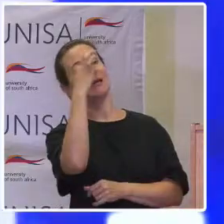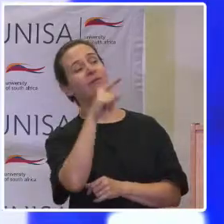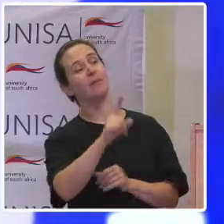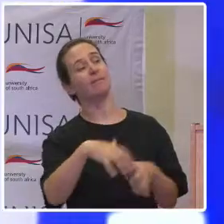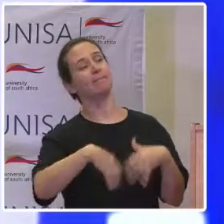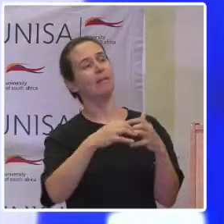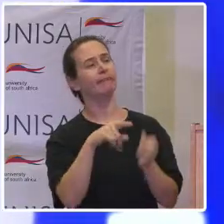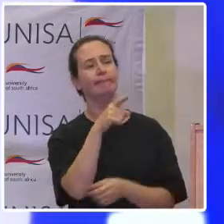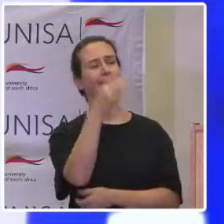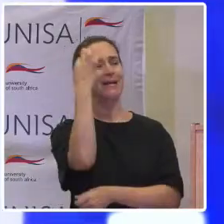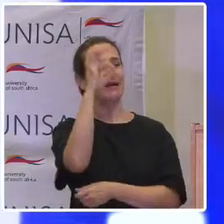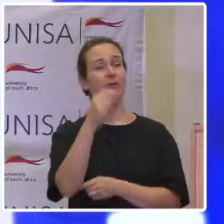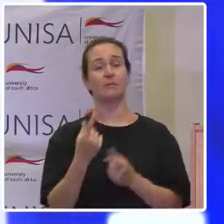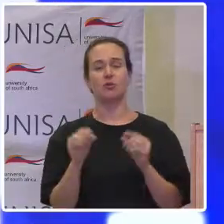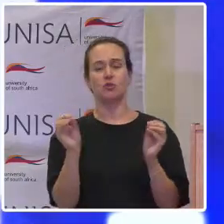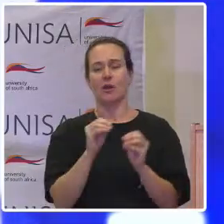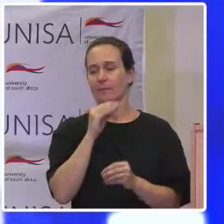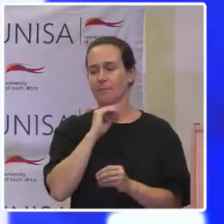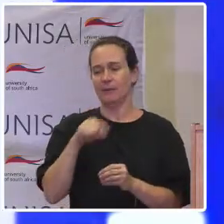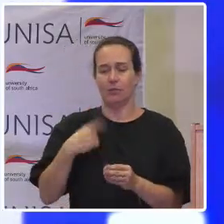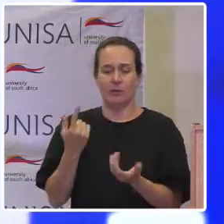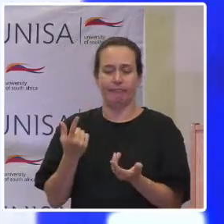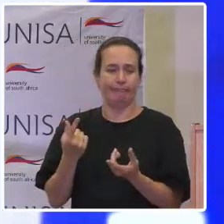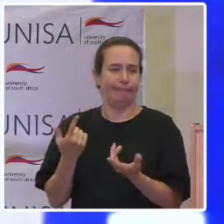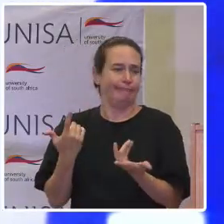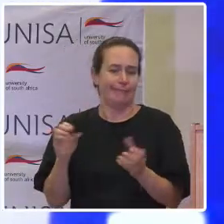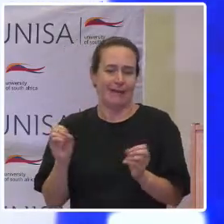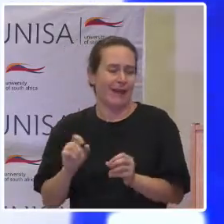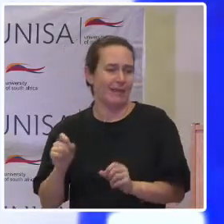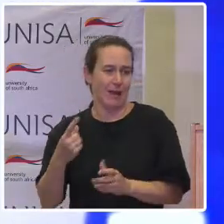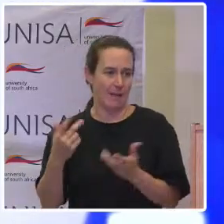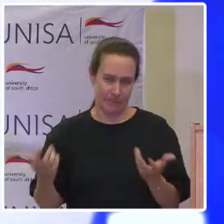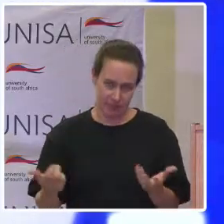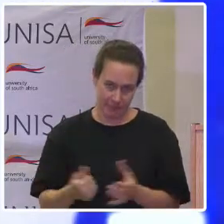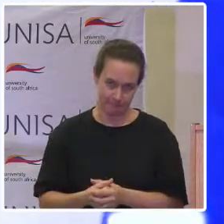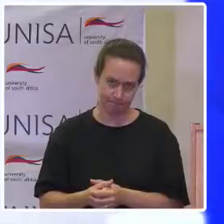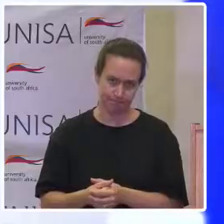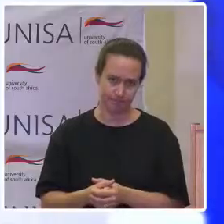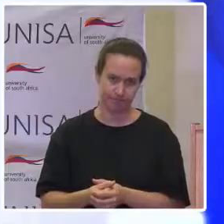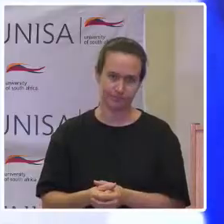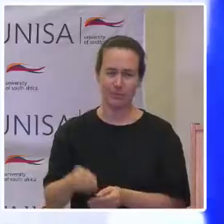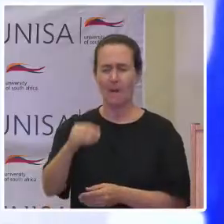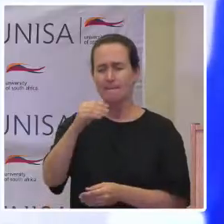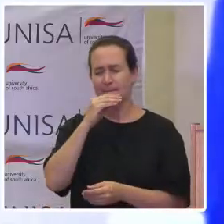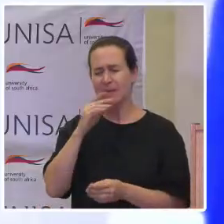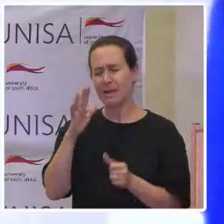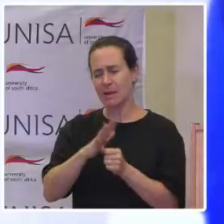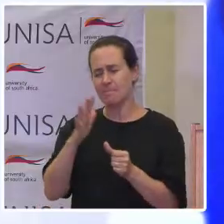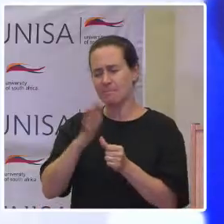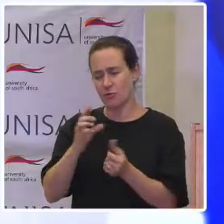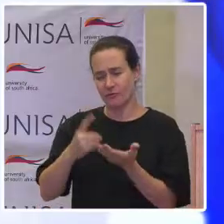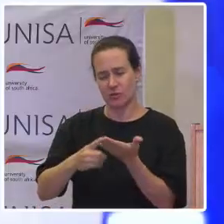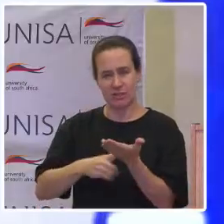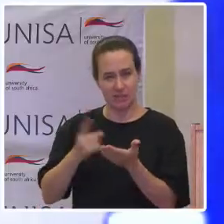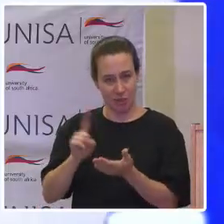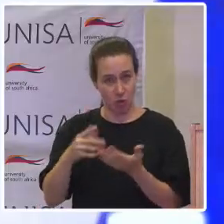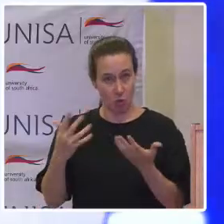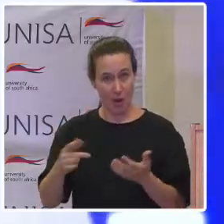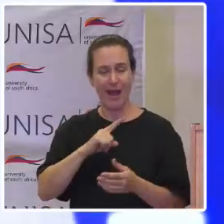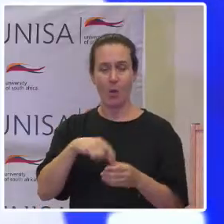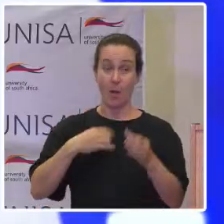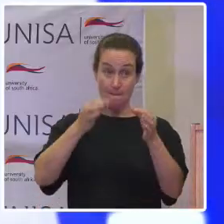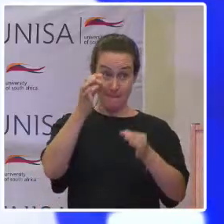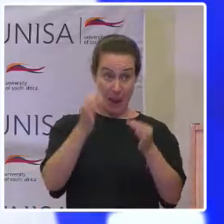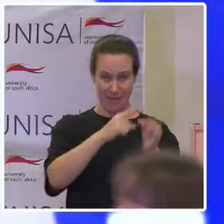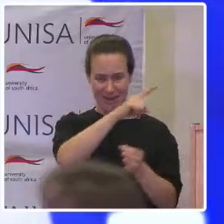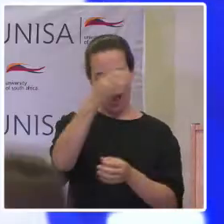doesn't implement it, there's little to no consequences. So once again, it brings us back to the heart of the discussion that needs to be had, is with our political